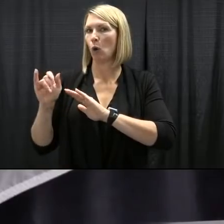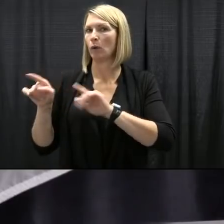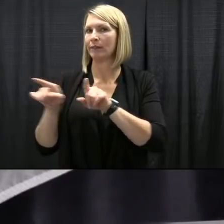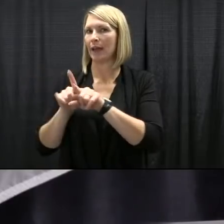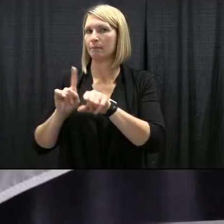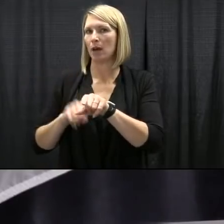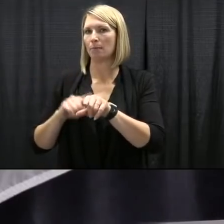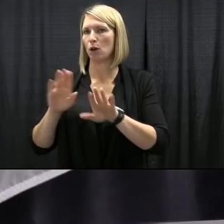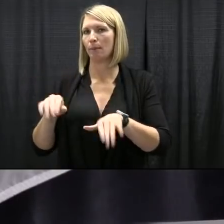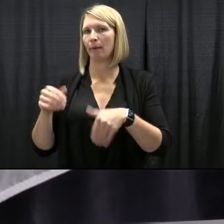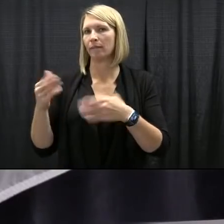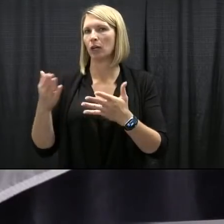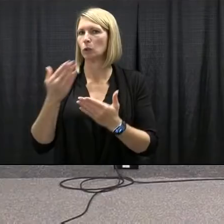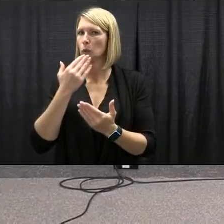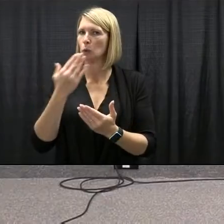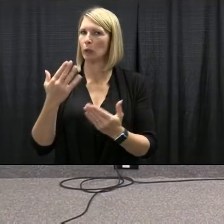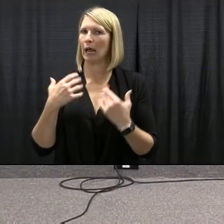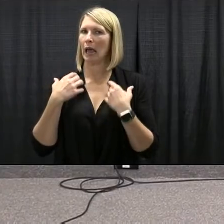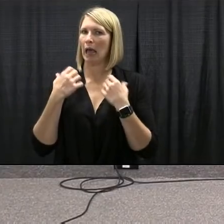Canadians.